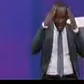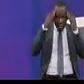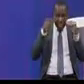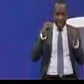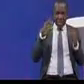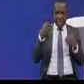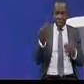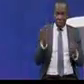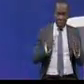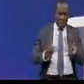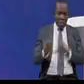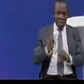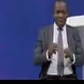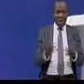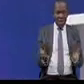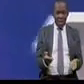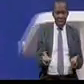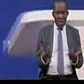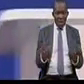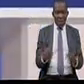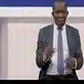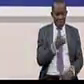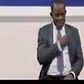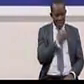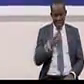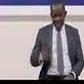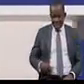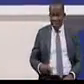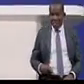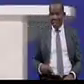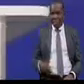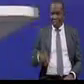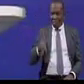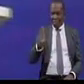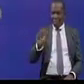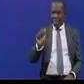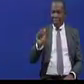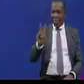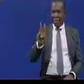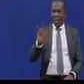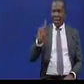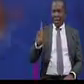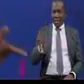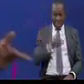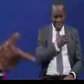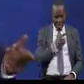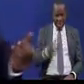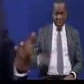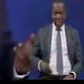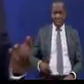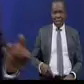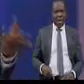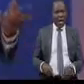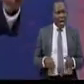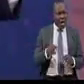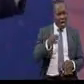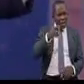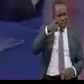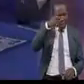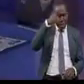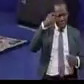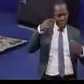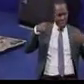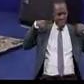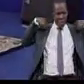What? Did you hear what I said? Give me one man. And you give